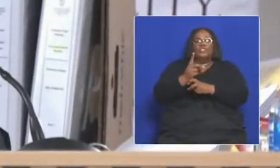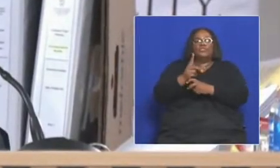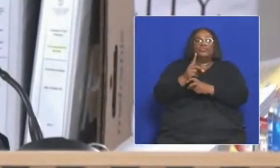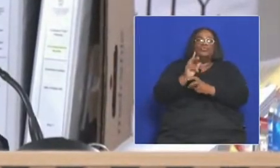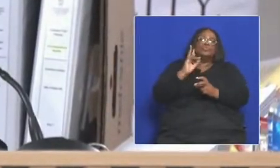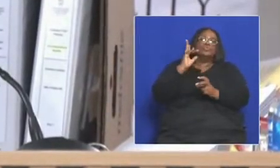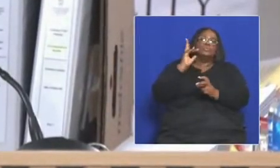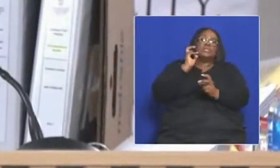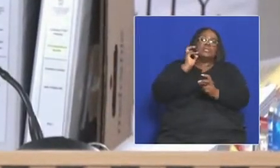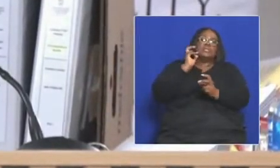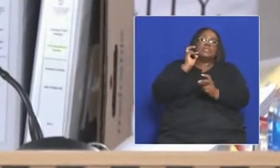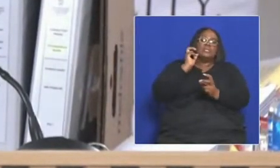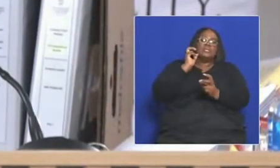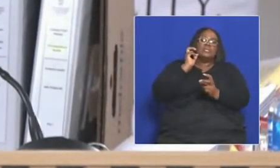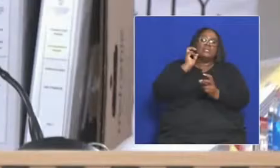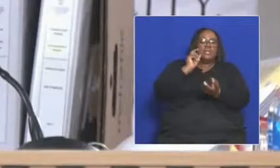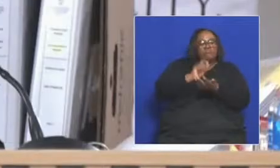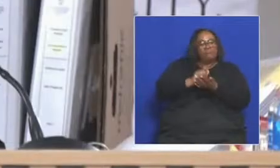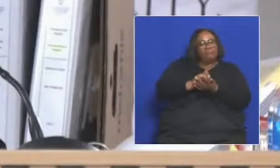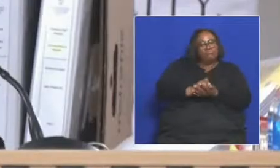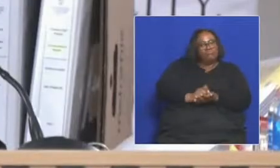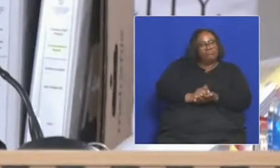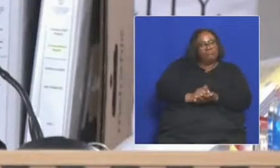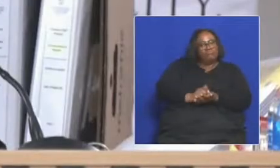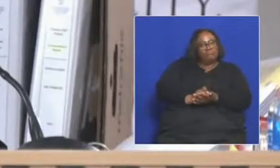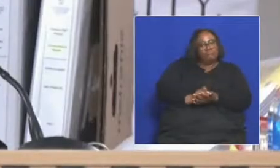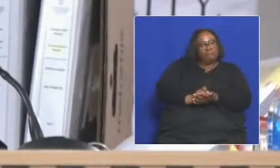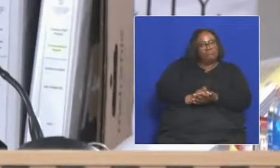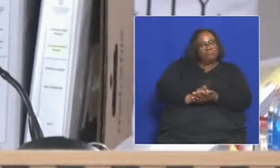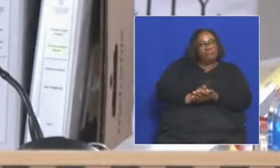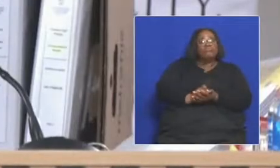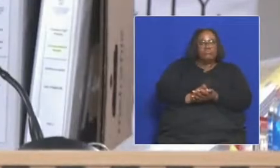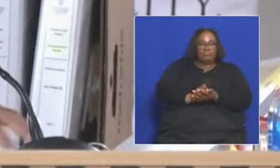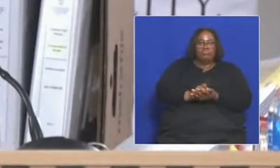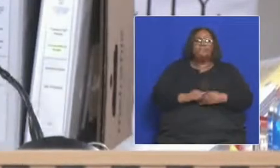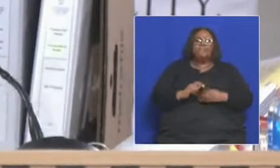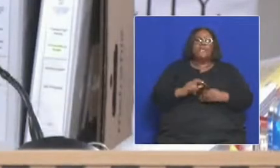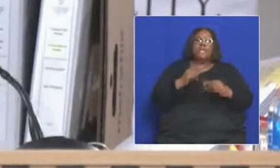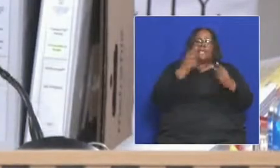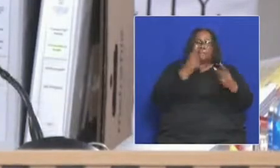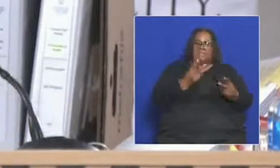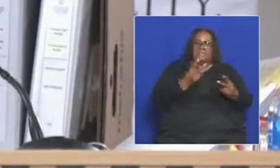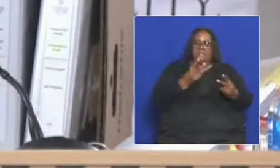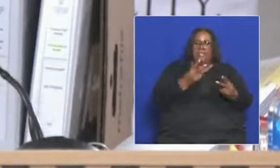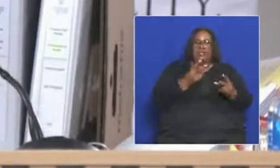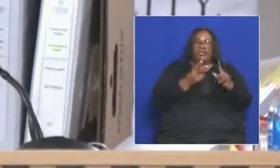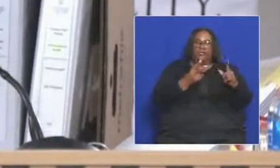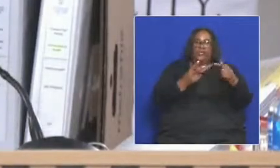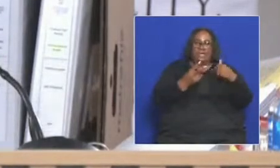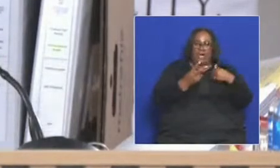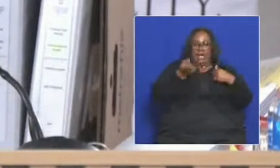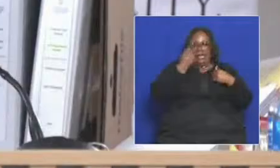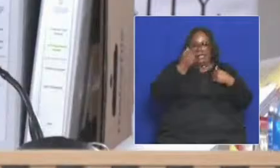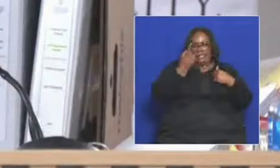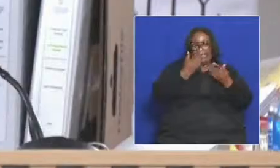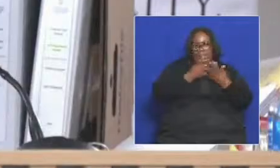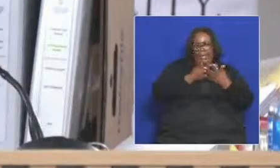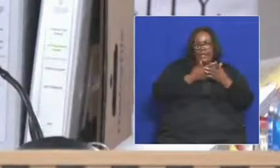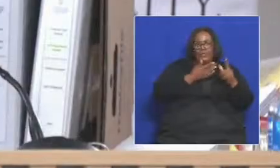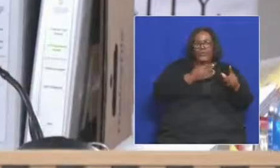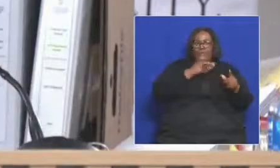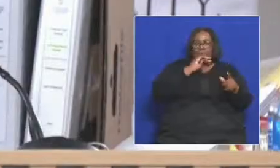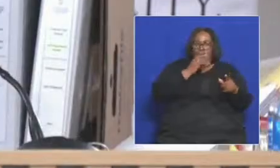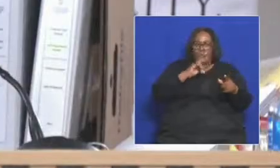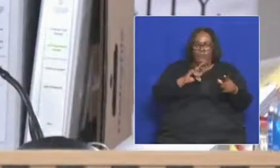Let's see if we can, you and I can understand what you meant then by following chat